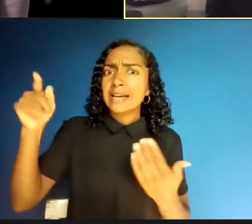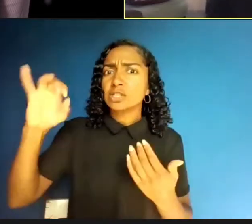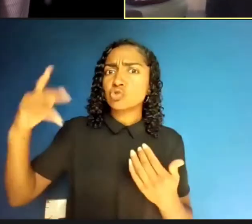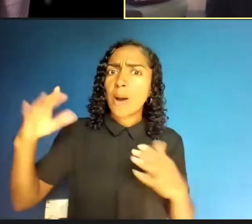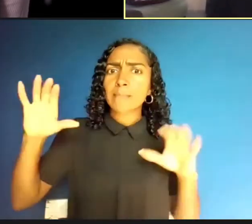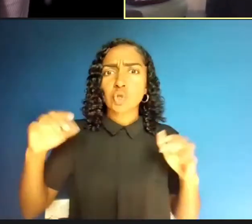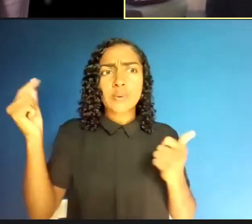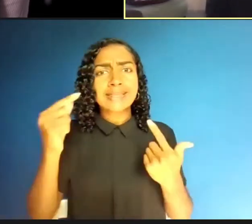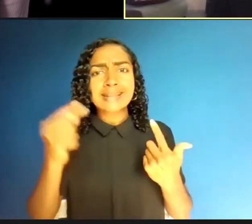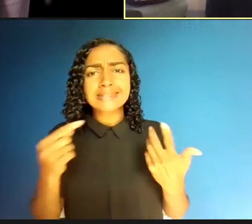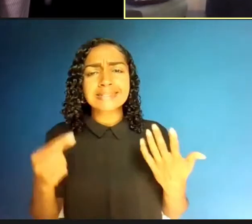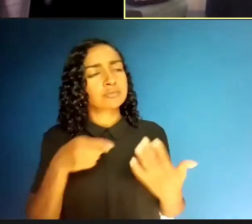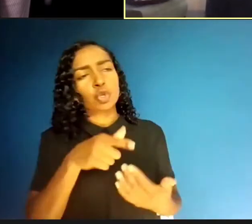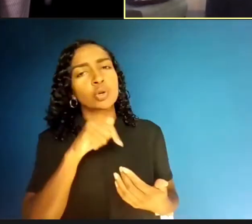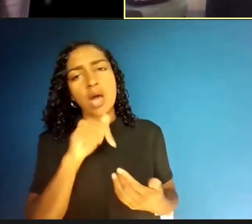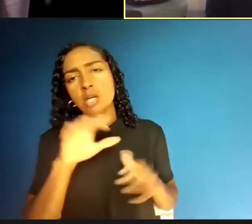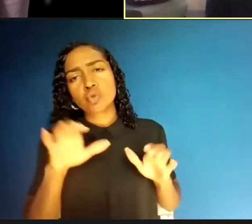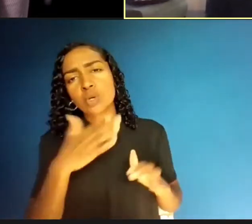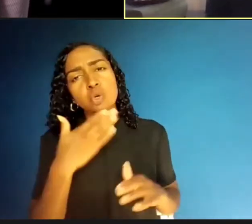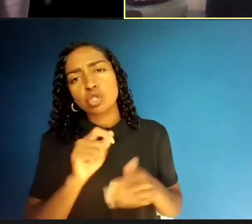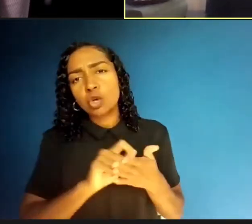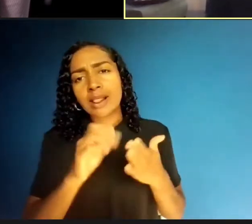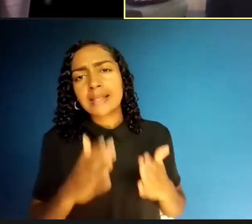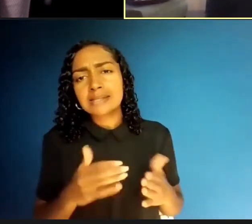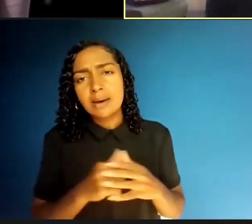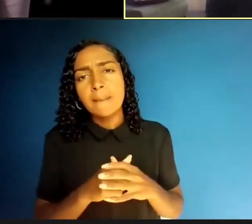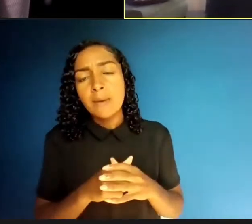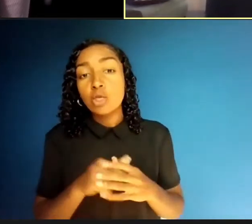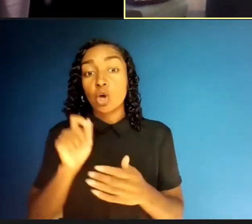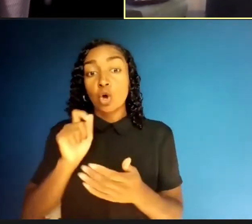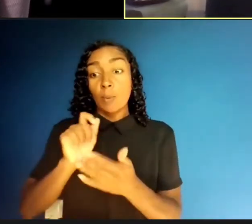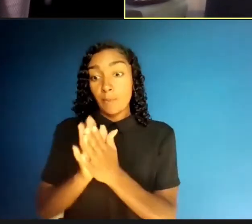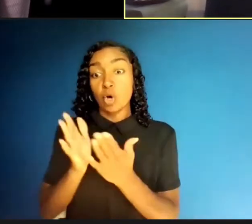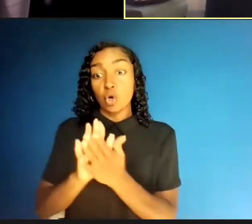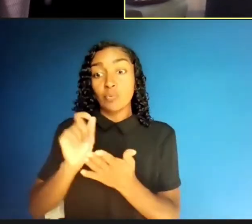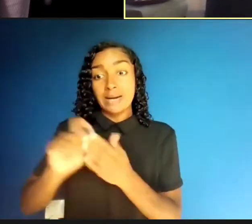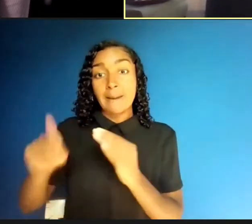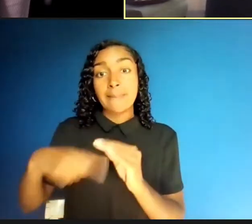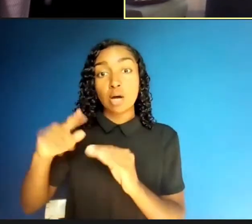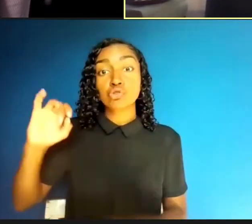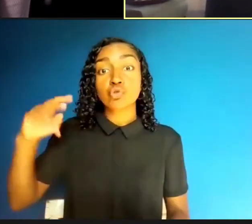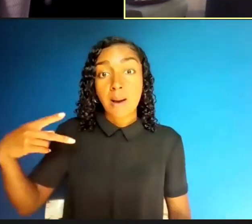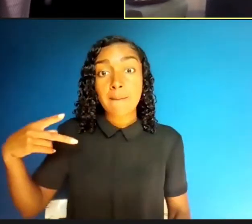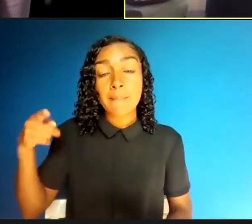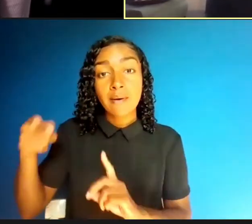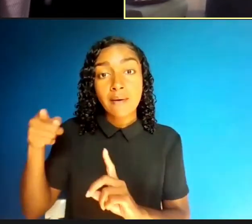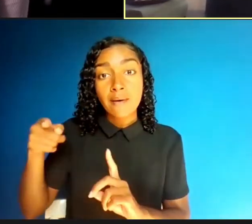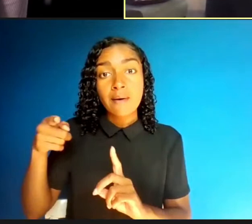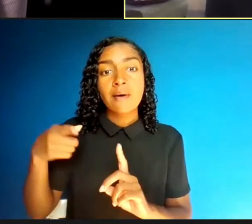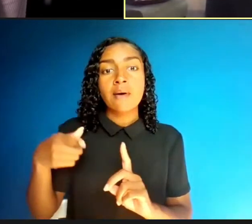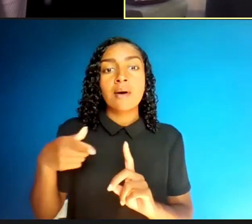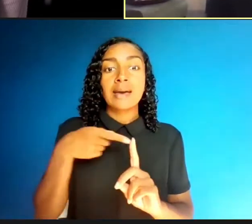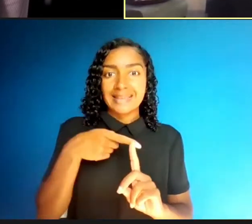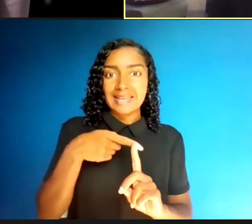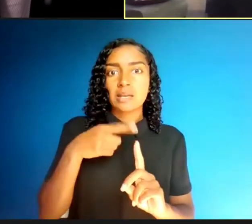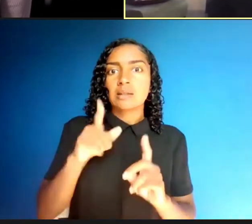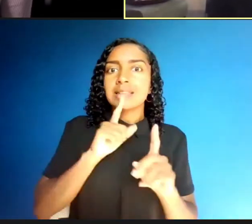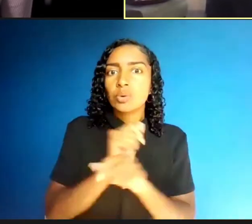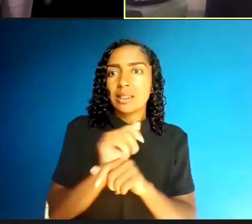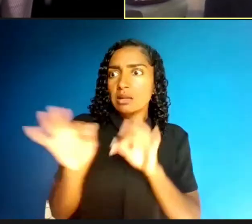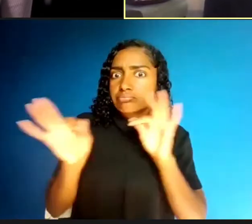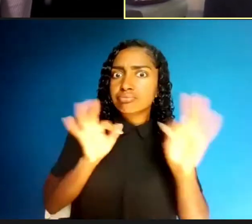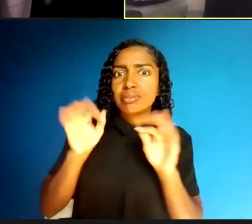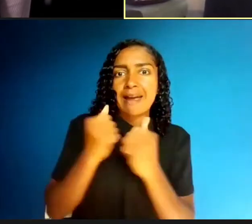Trump. Literally, Trump wrote a book that he didn't write. And the guy who wrote that book told us that Trump was this guy when he was running for president. So for